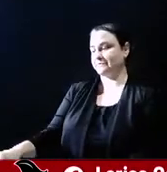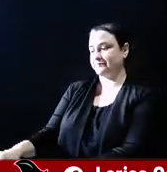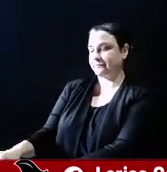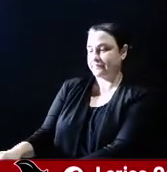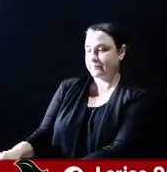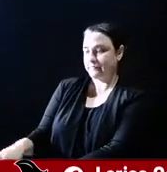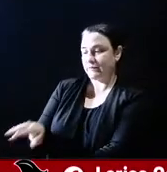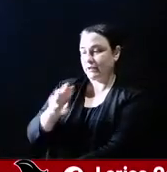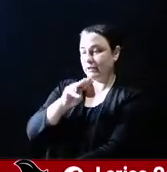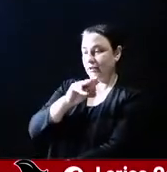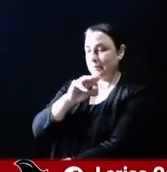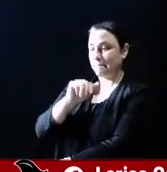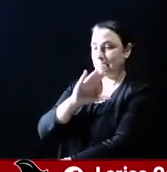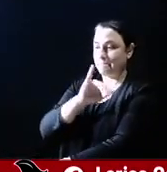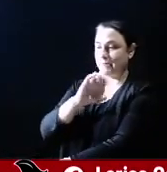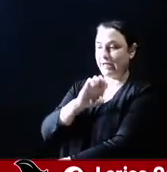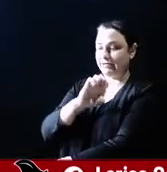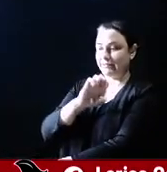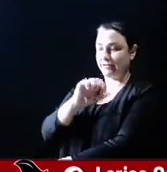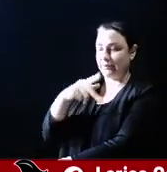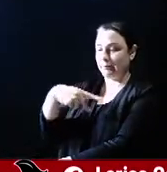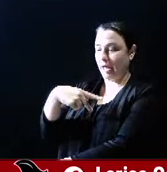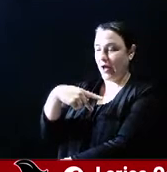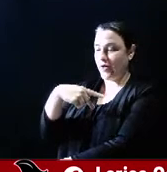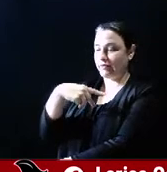Macy Ann Powell.